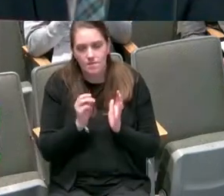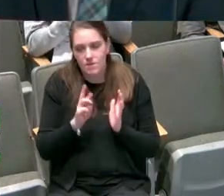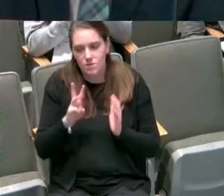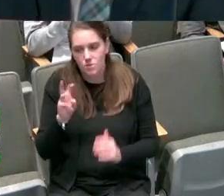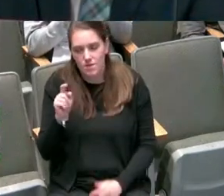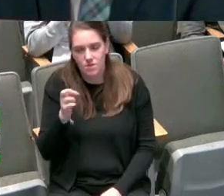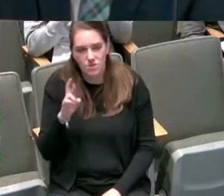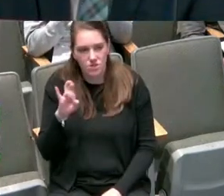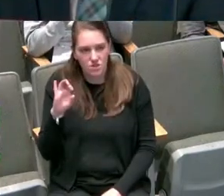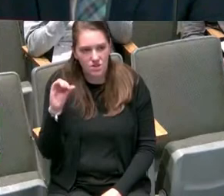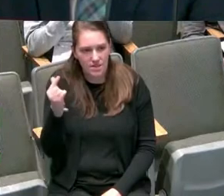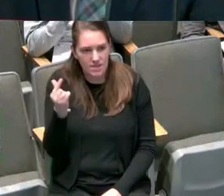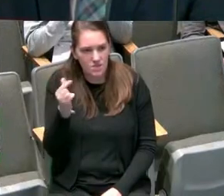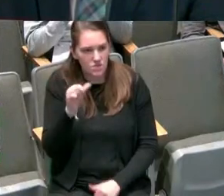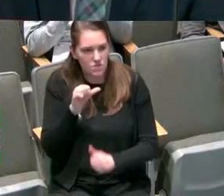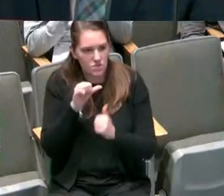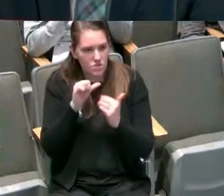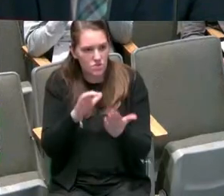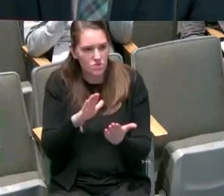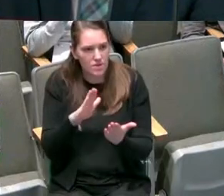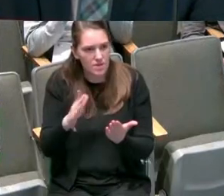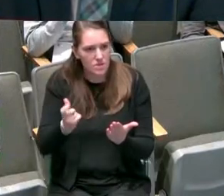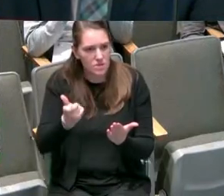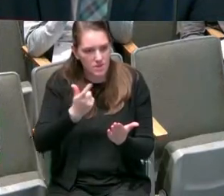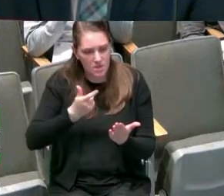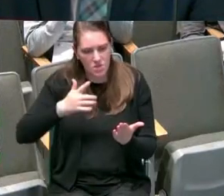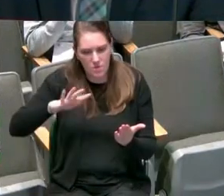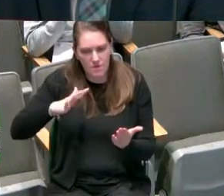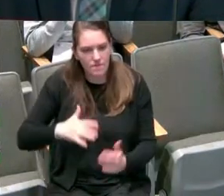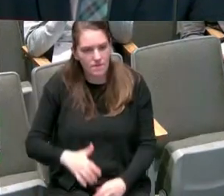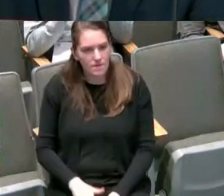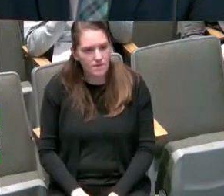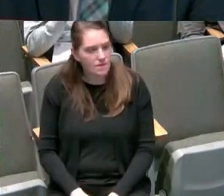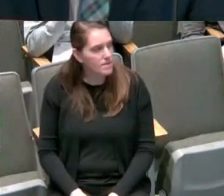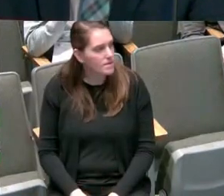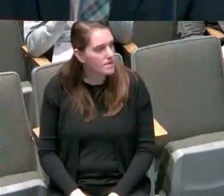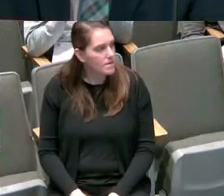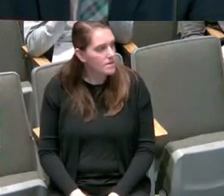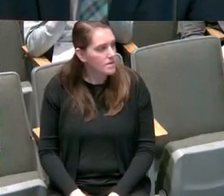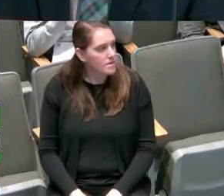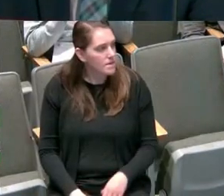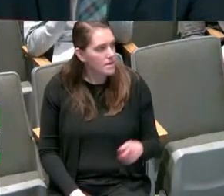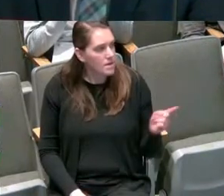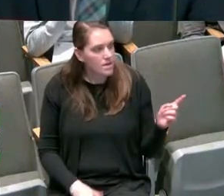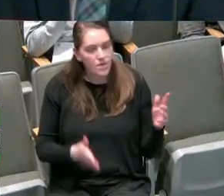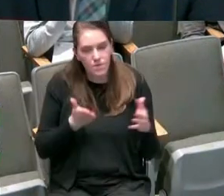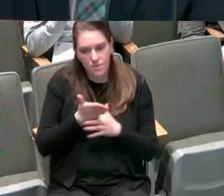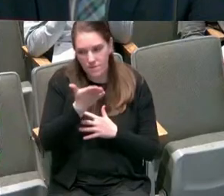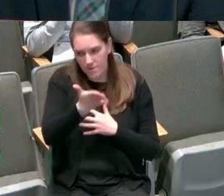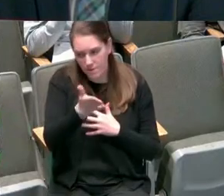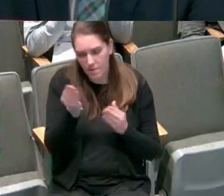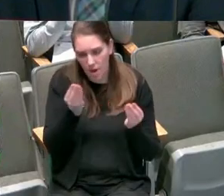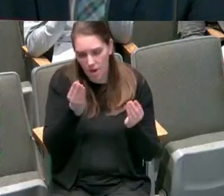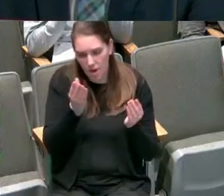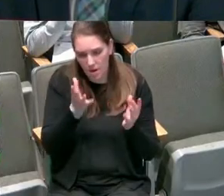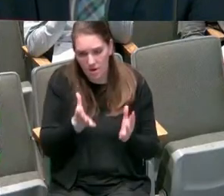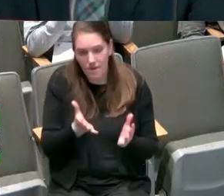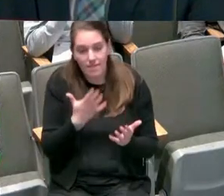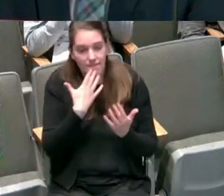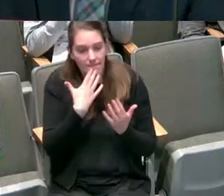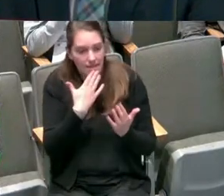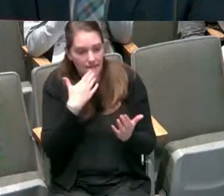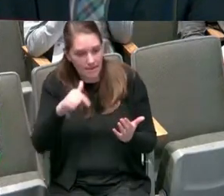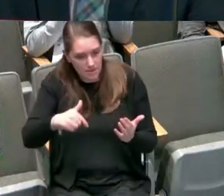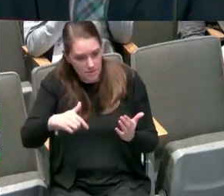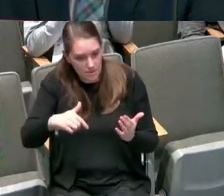address what is a question sort of through Humana moderator first thank you to Tom meeting for taking